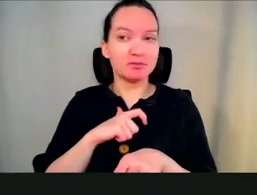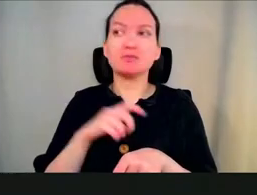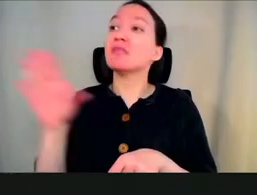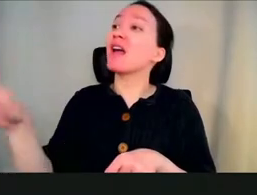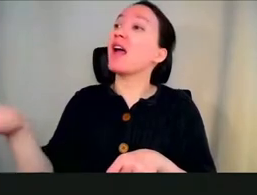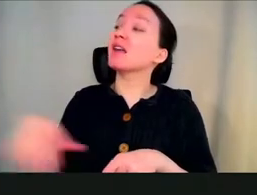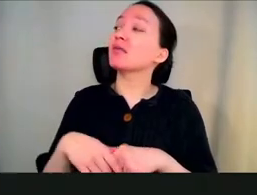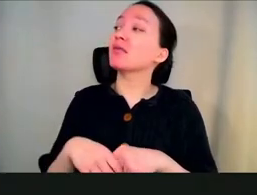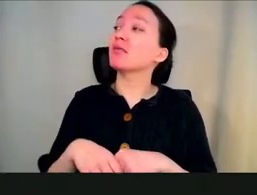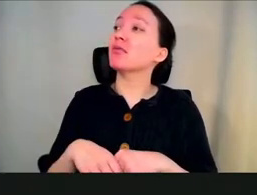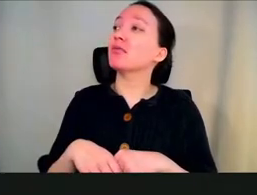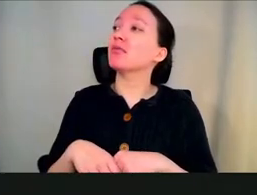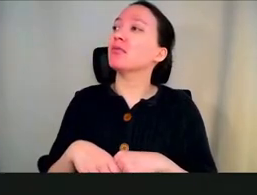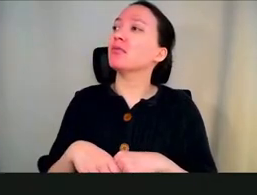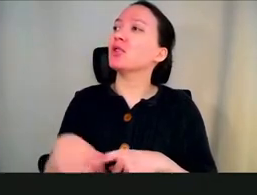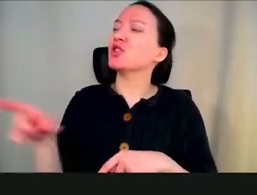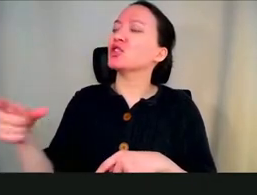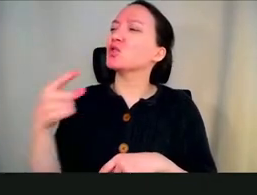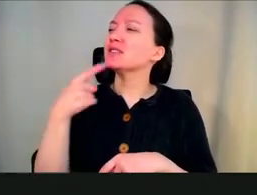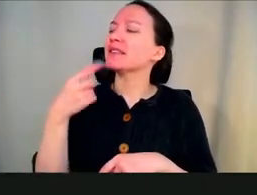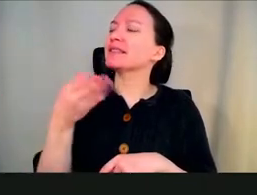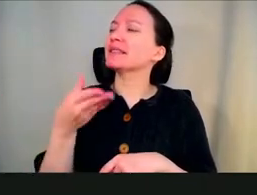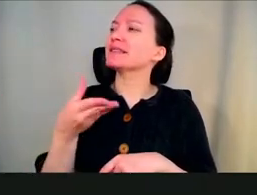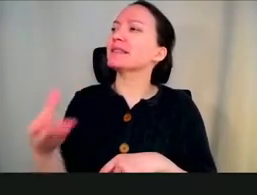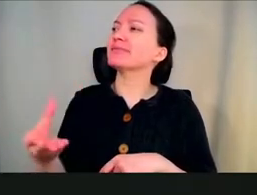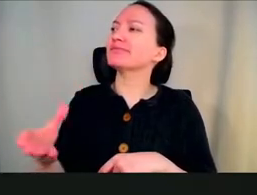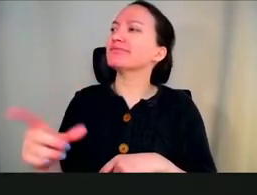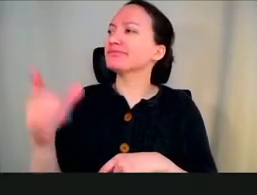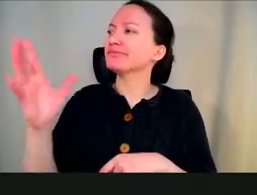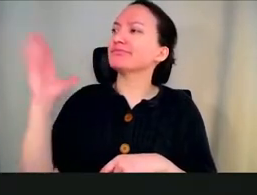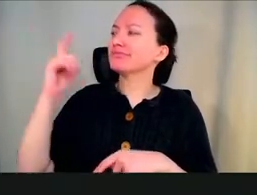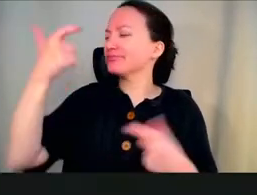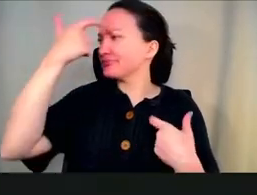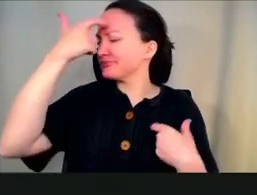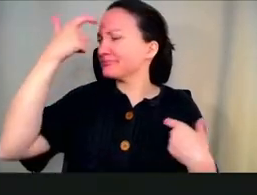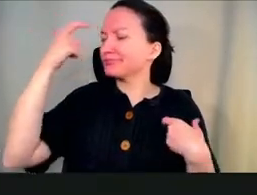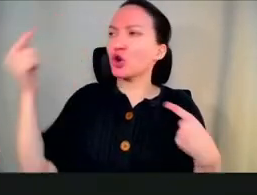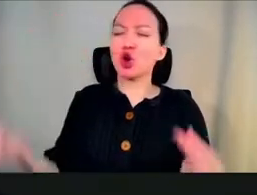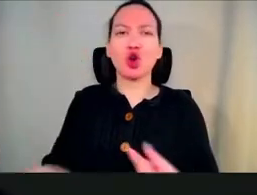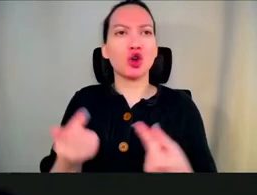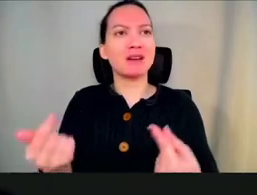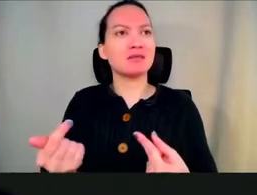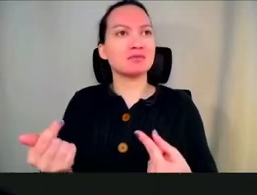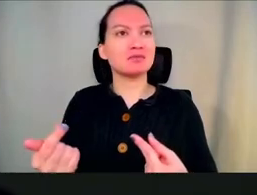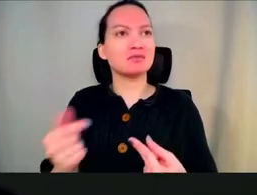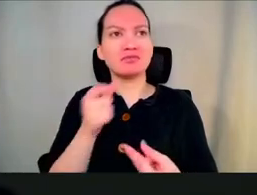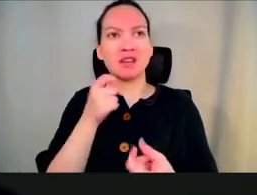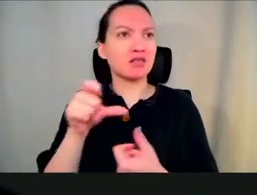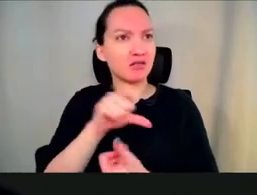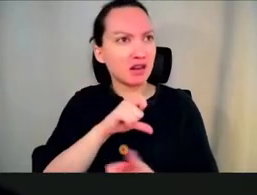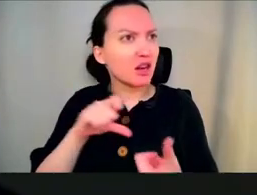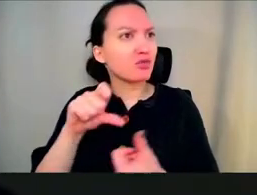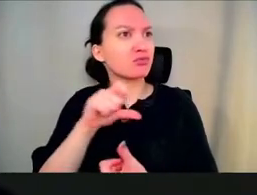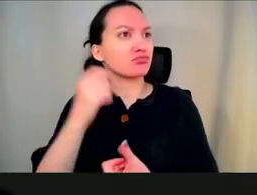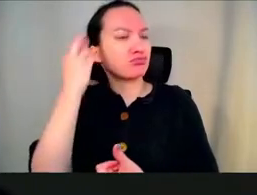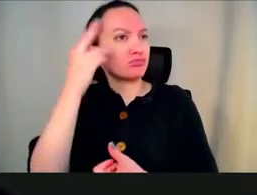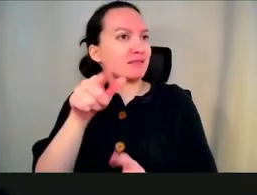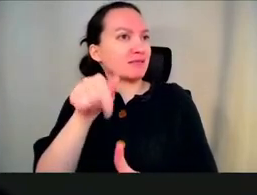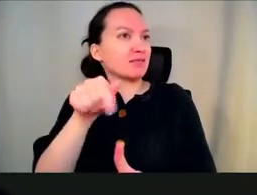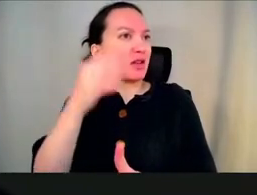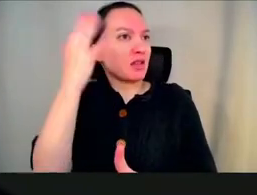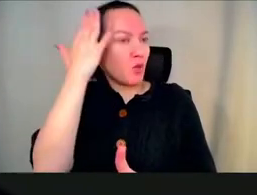hey, you said this thing, and it really hurt me. And we've not really been hanging out, and that's kind of the reason